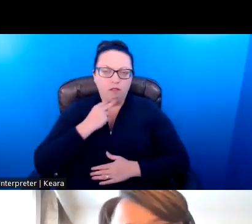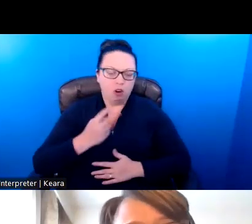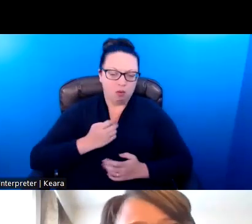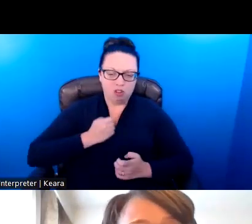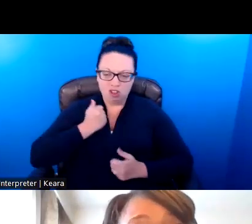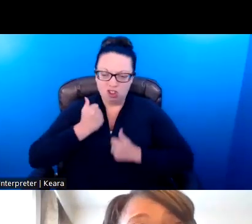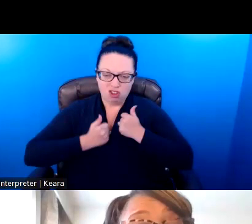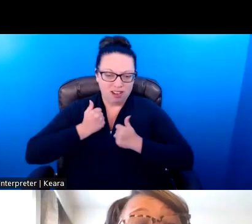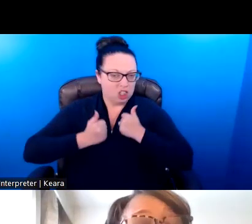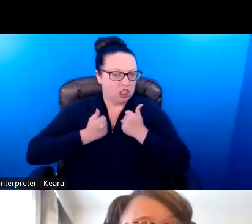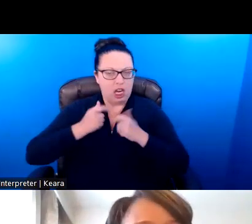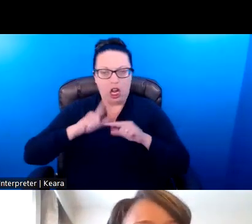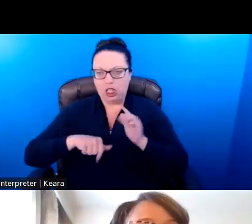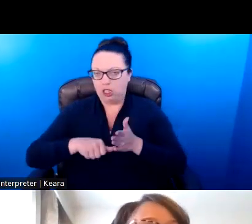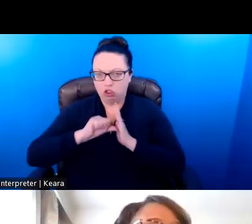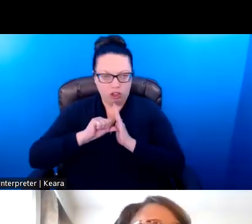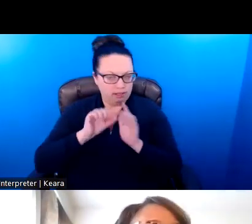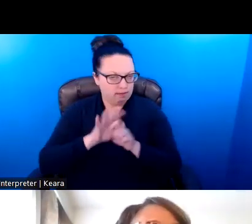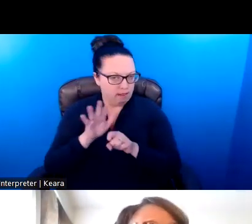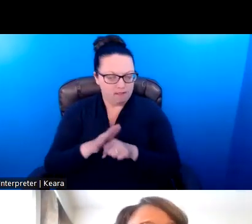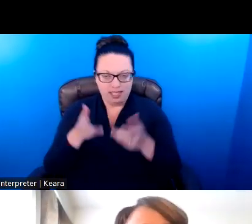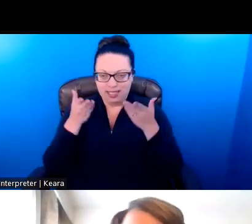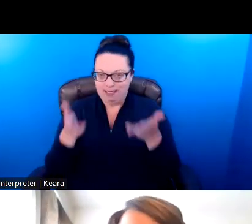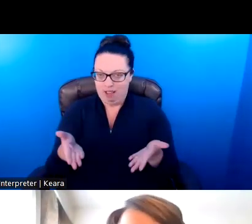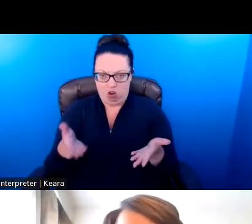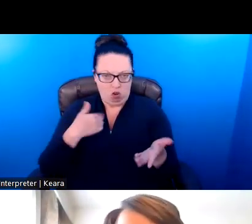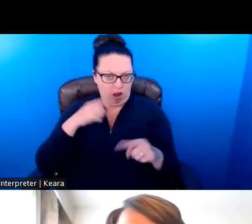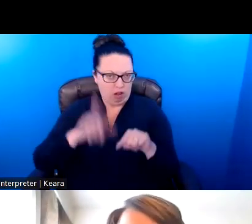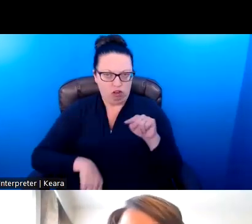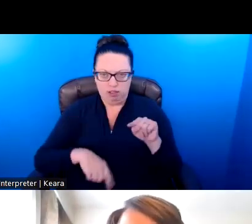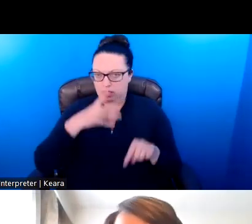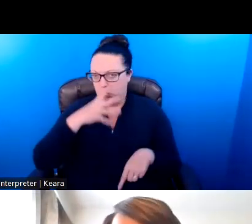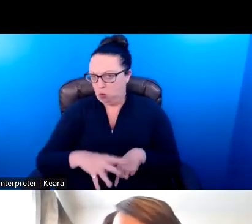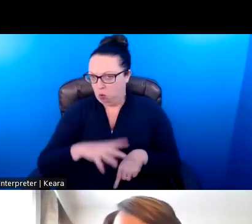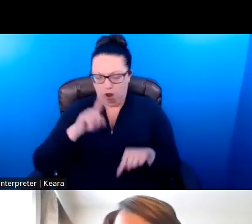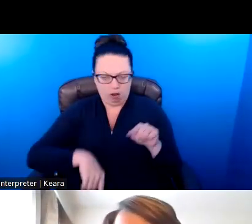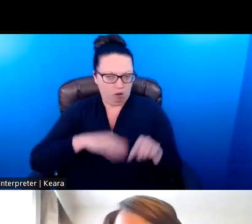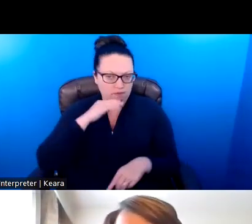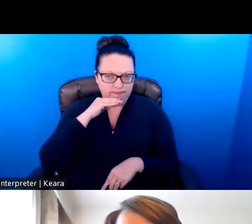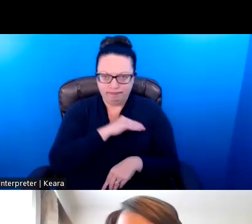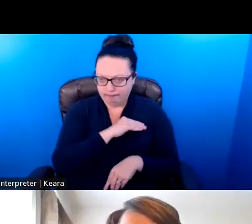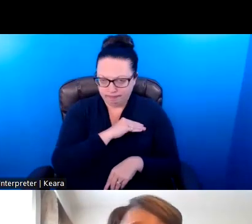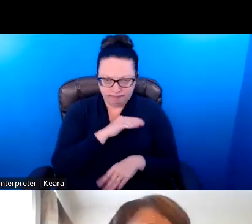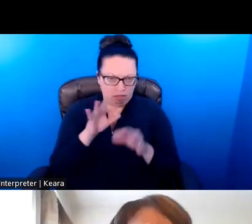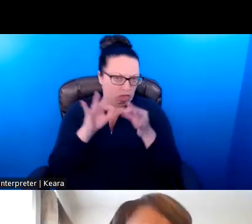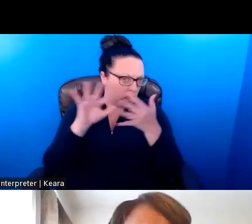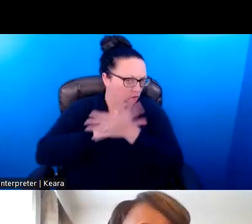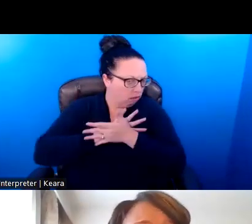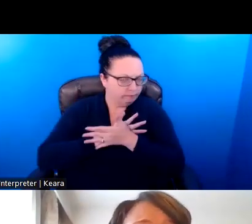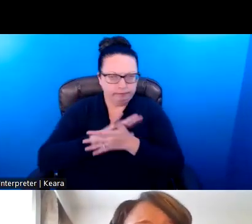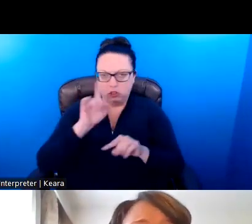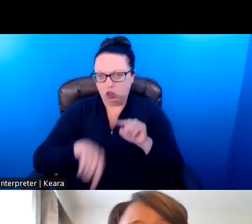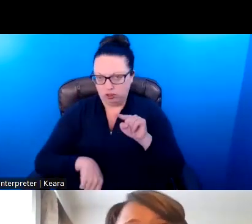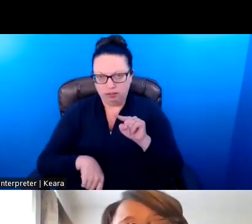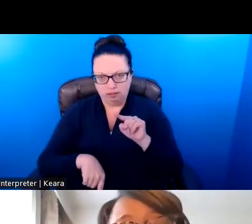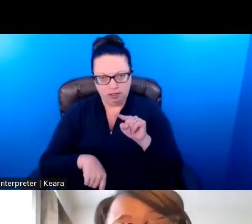cannot stress enough. It's there. I could not deny it. It was not only towards me, but